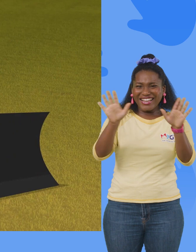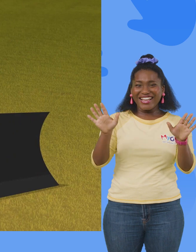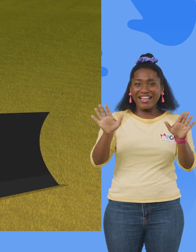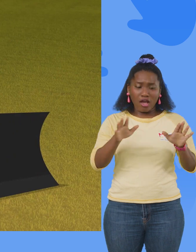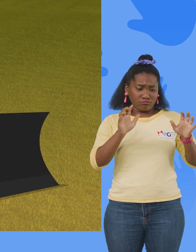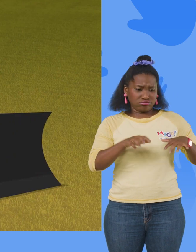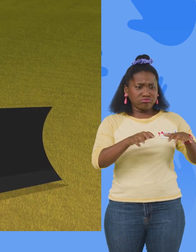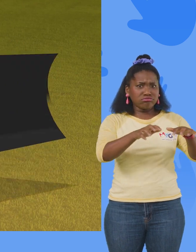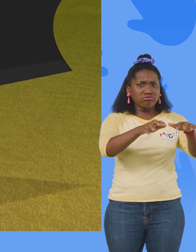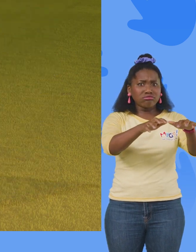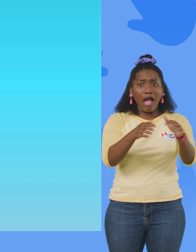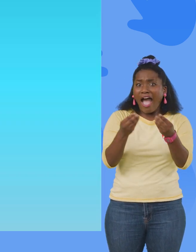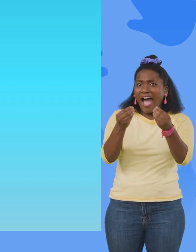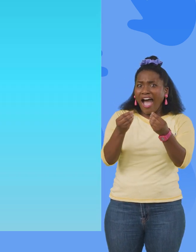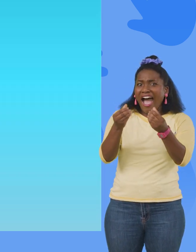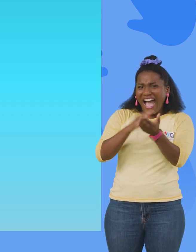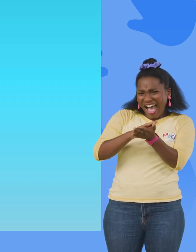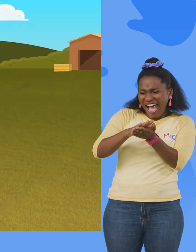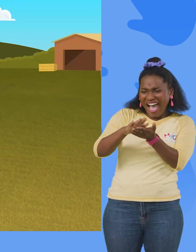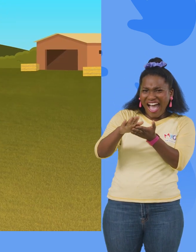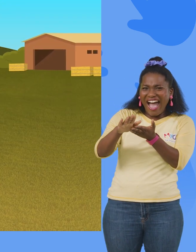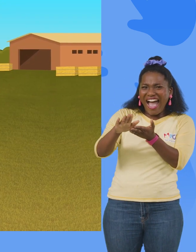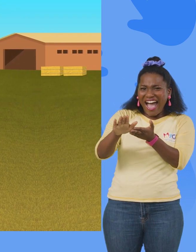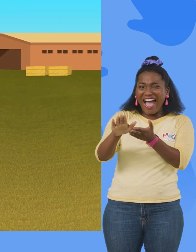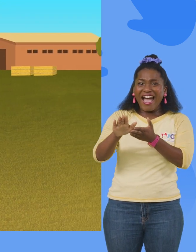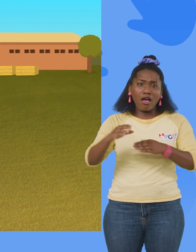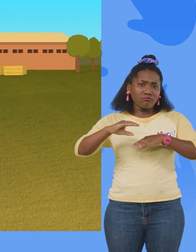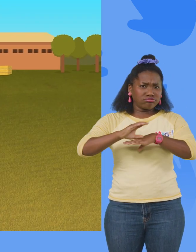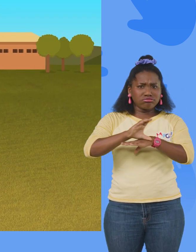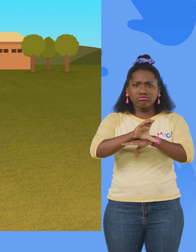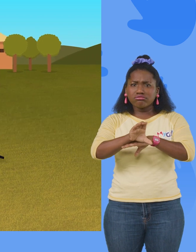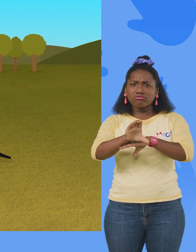land. Whoa. Bulldozer, pushing rubble and sand.